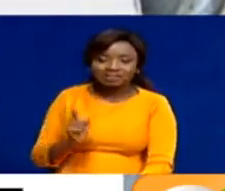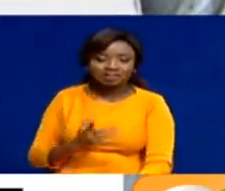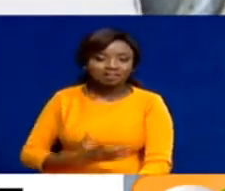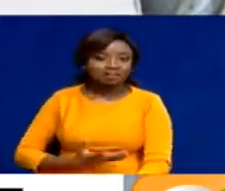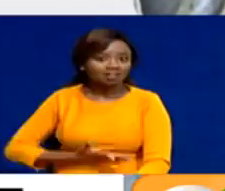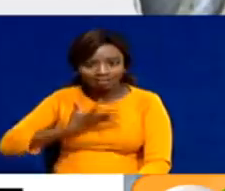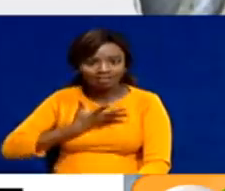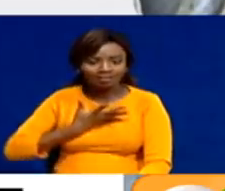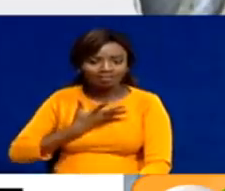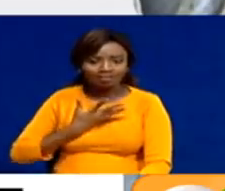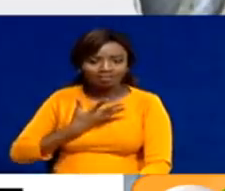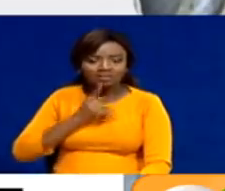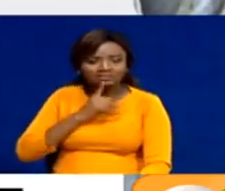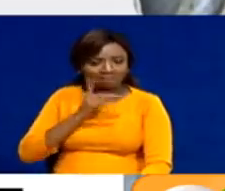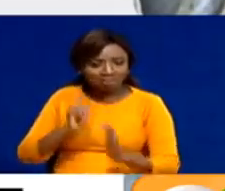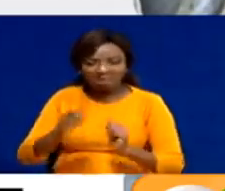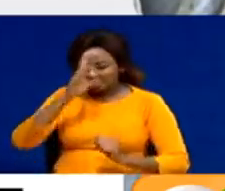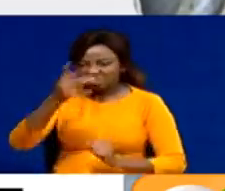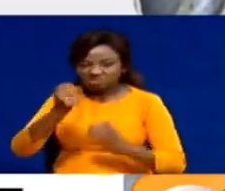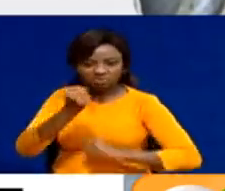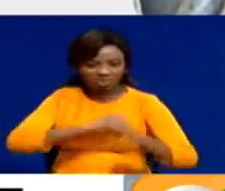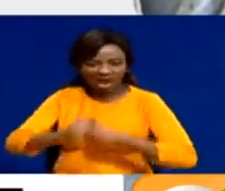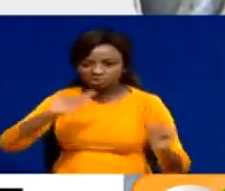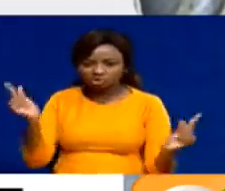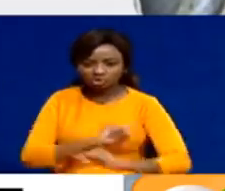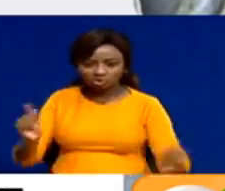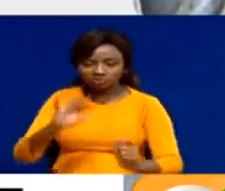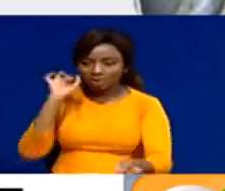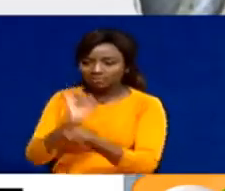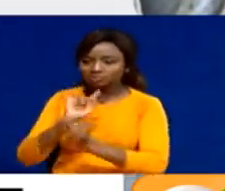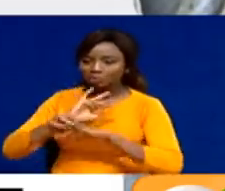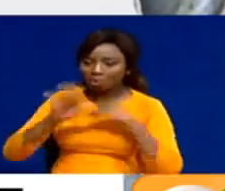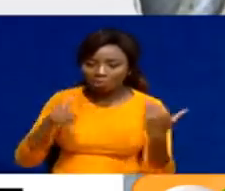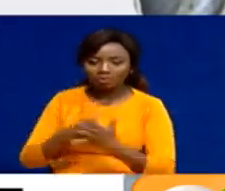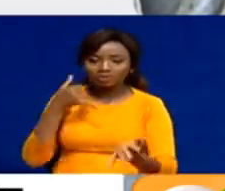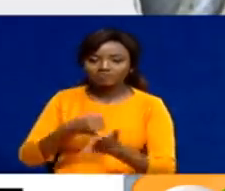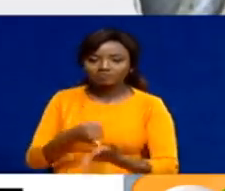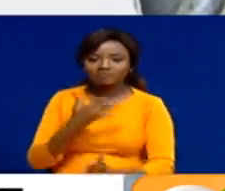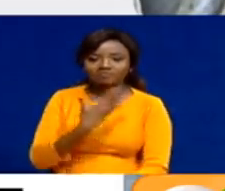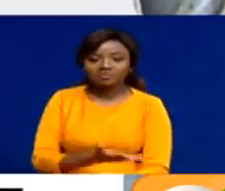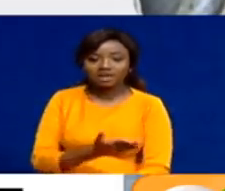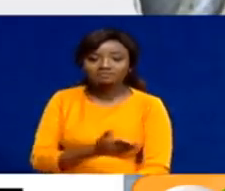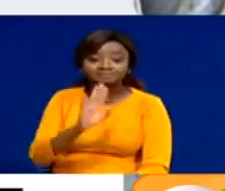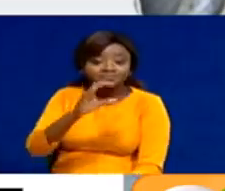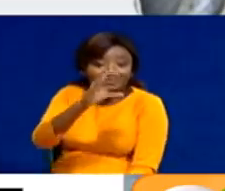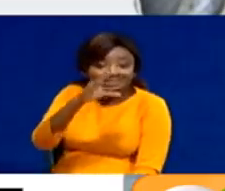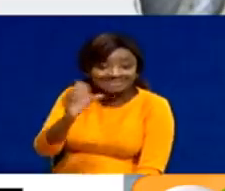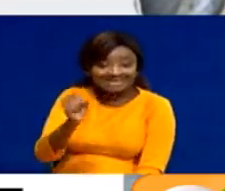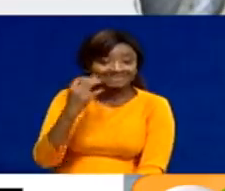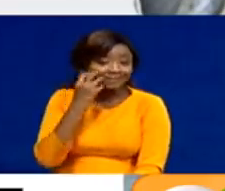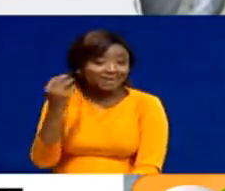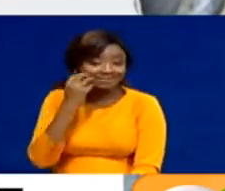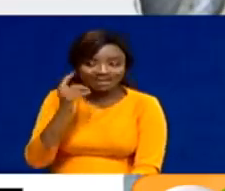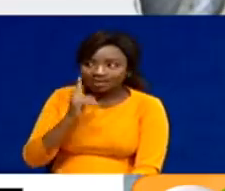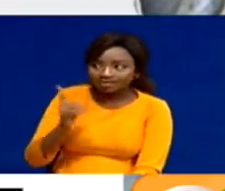and disbelief and demanding that the police act swiftly to arrest all those who were involved. Cabinet Secretary for